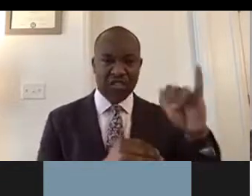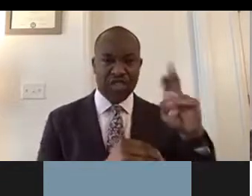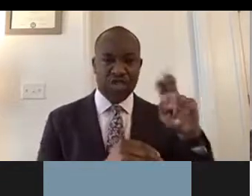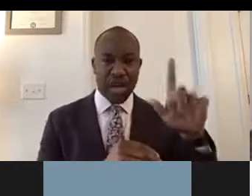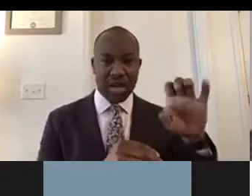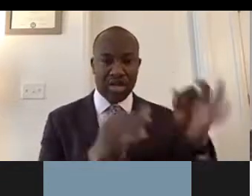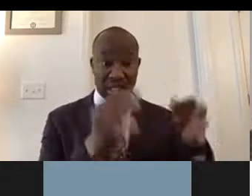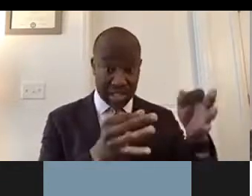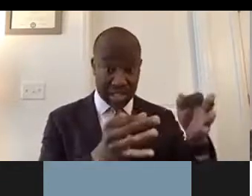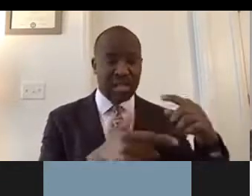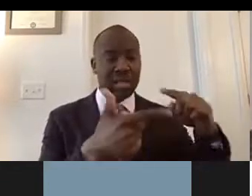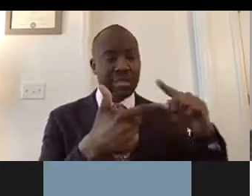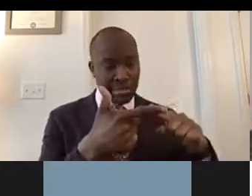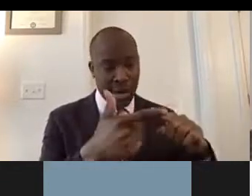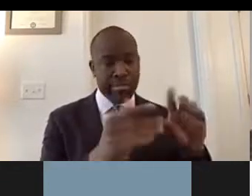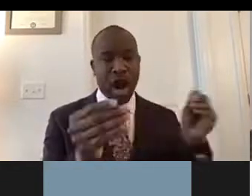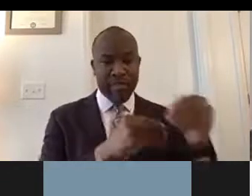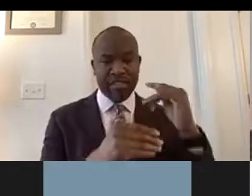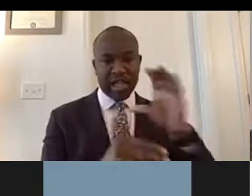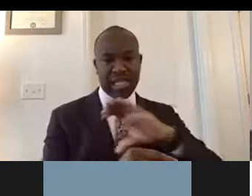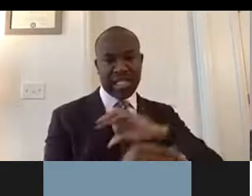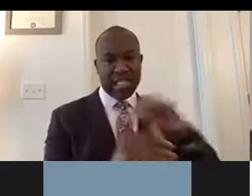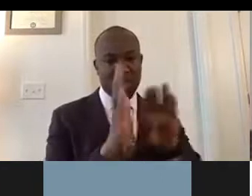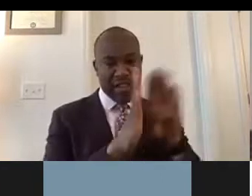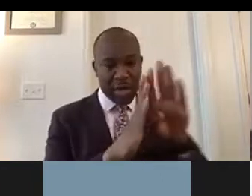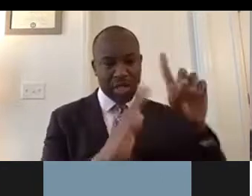including Office of Juvenile Justice,